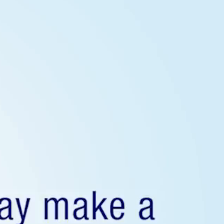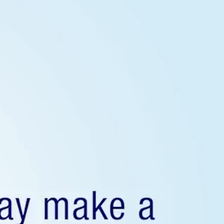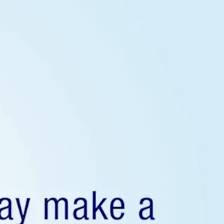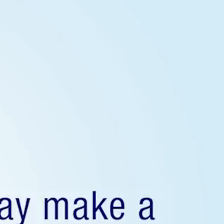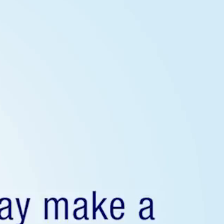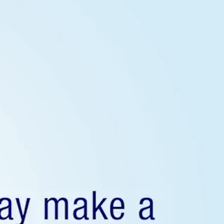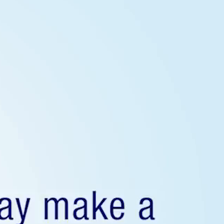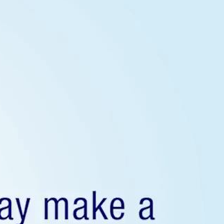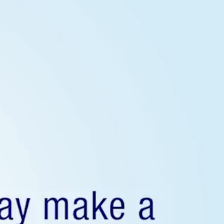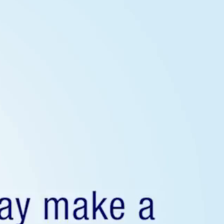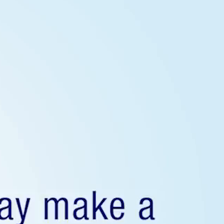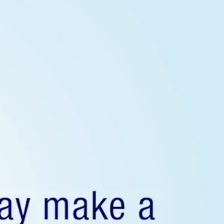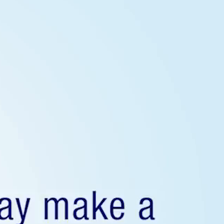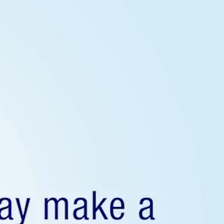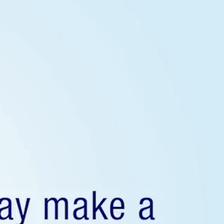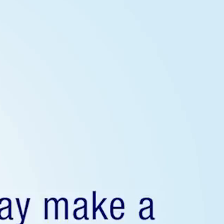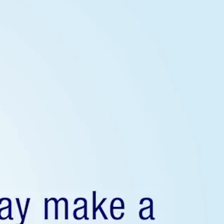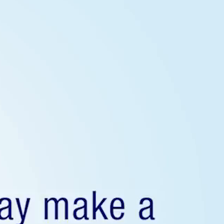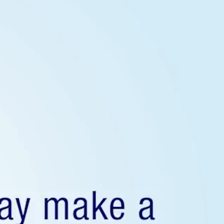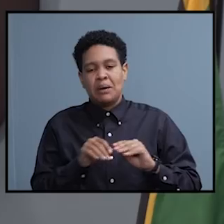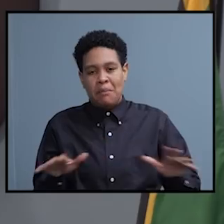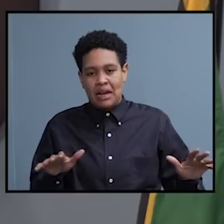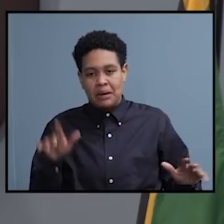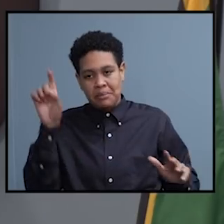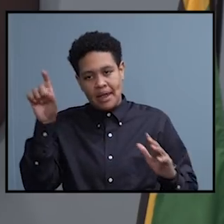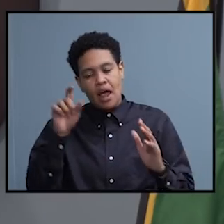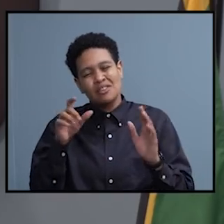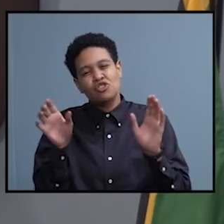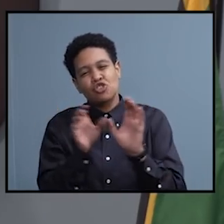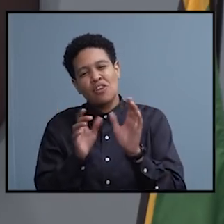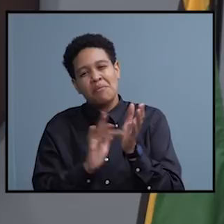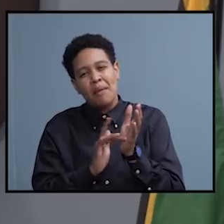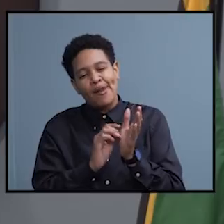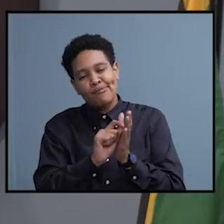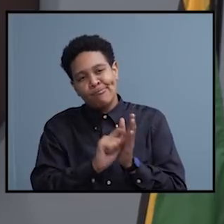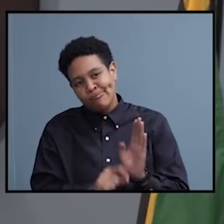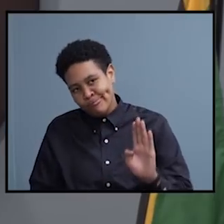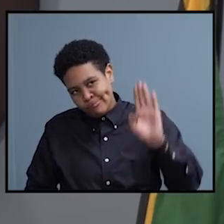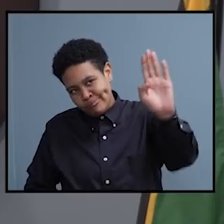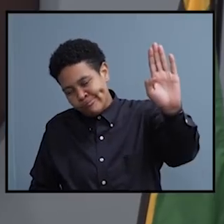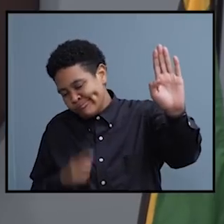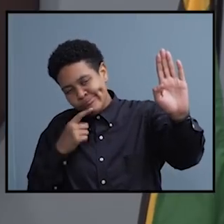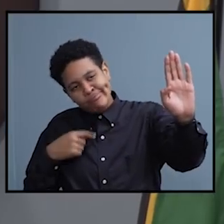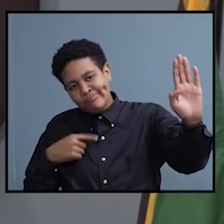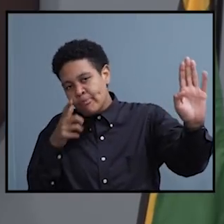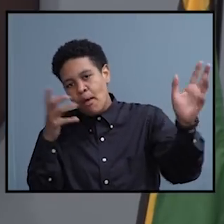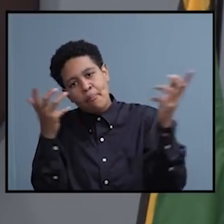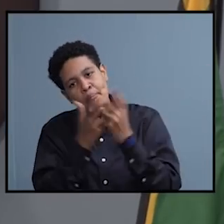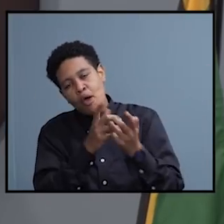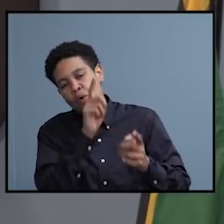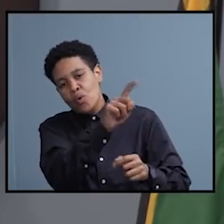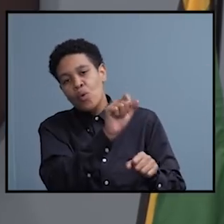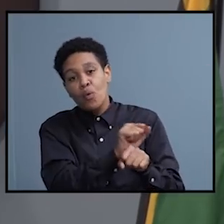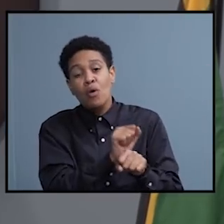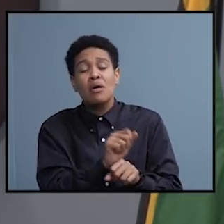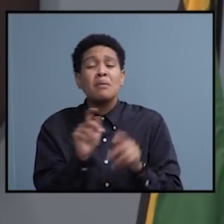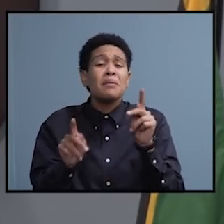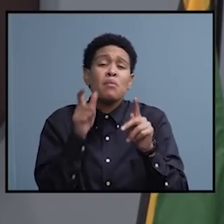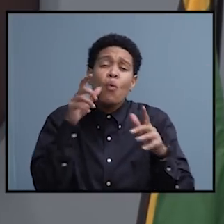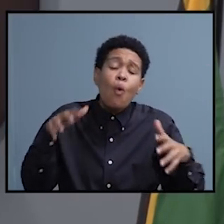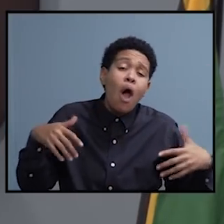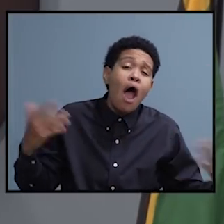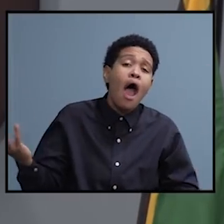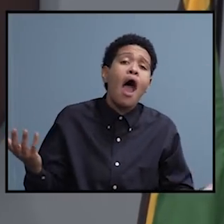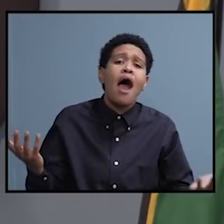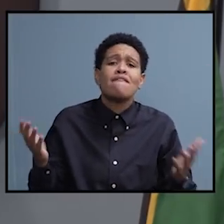increased risk during the pandemic. Persons who have no other suitable arrangements to